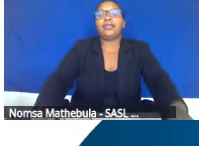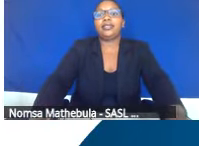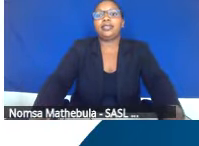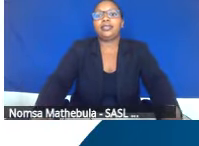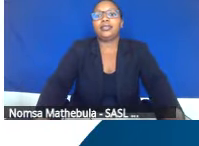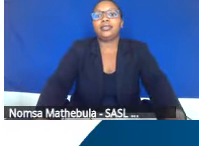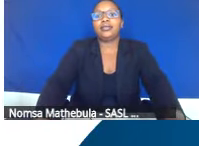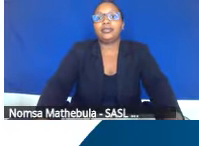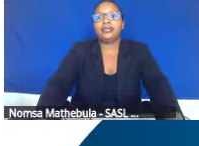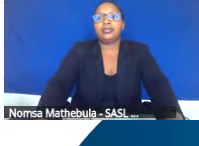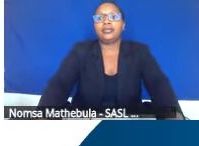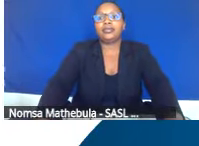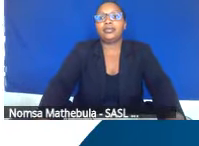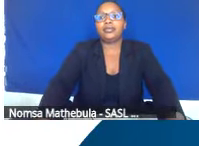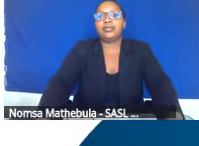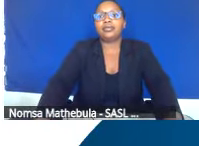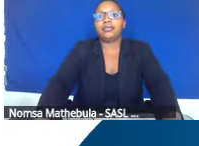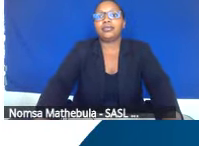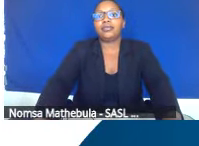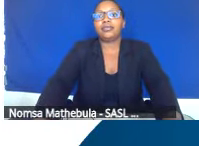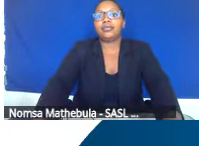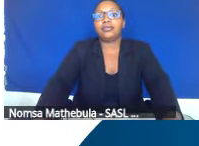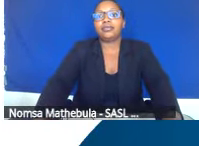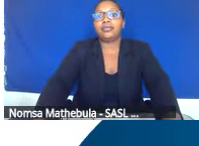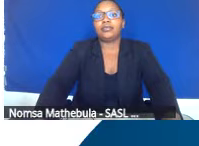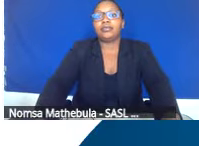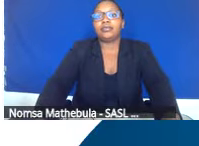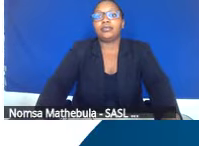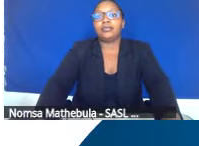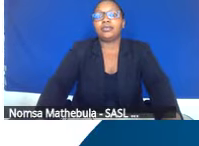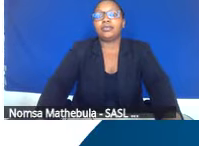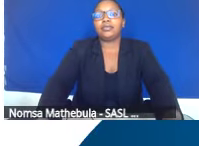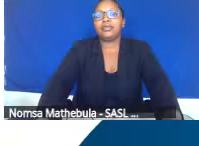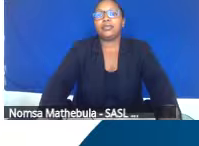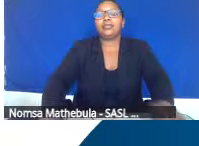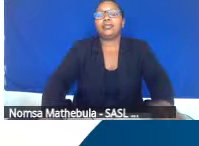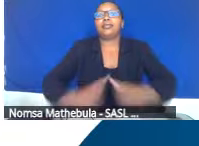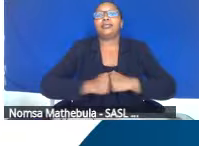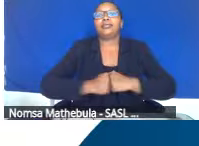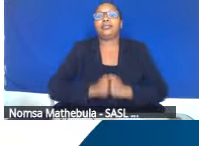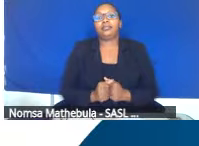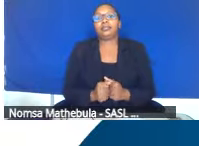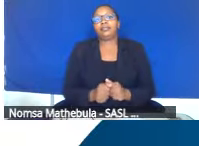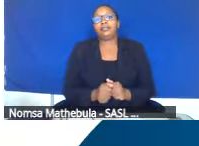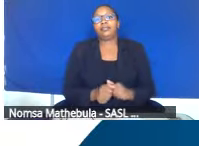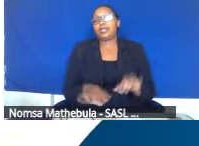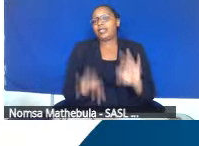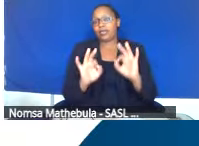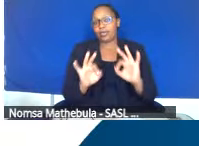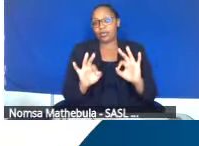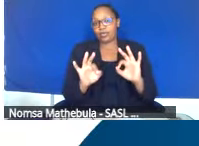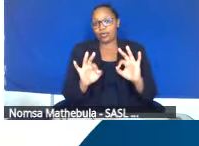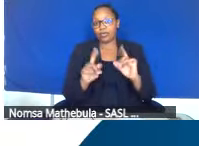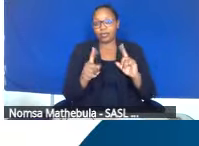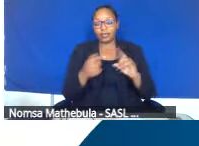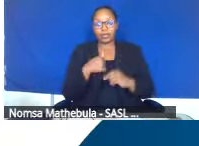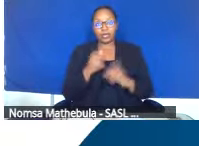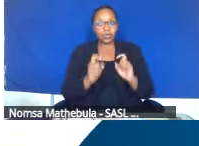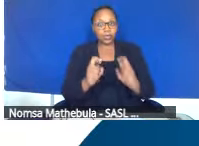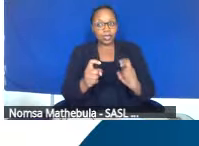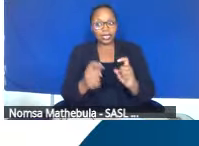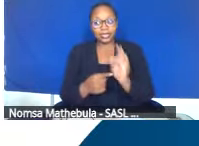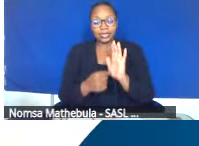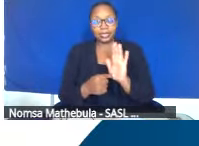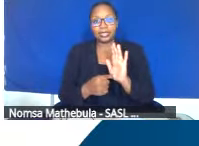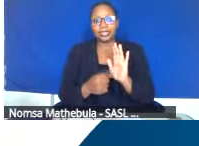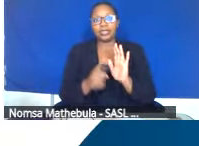Physical, communication. There we go. Let me quickly show you that. I'm just going to stop sharing